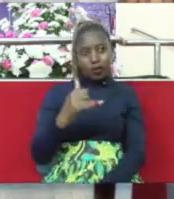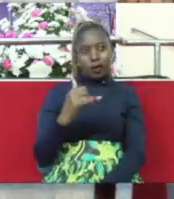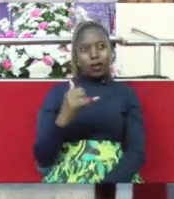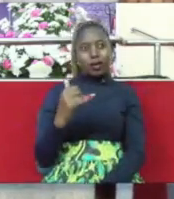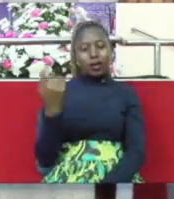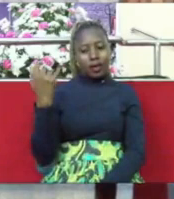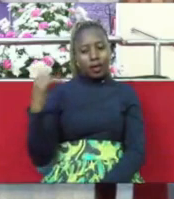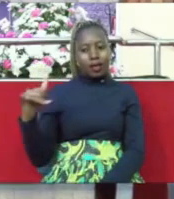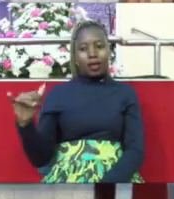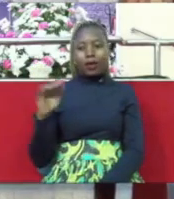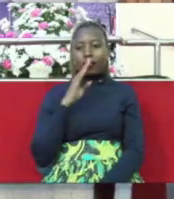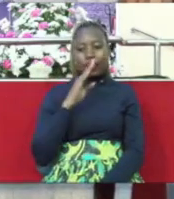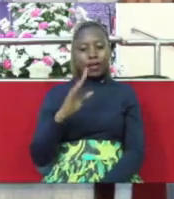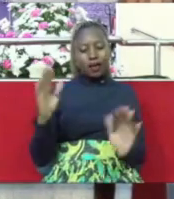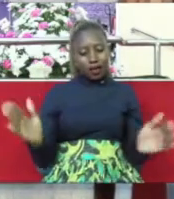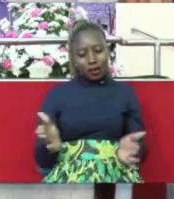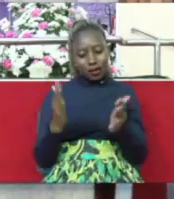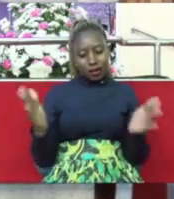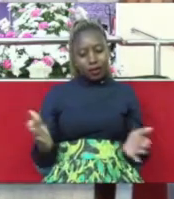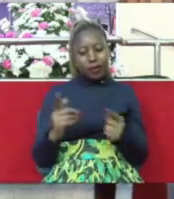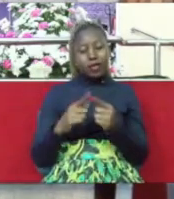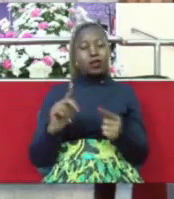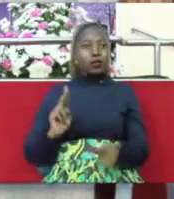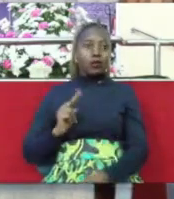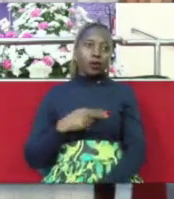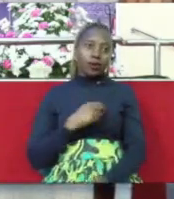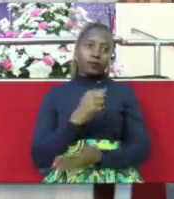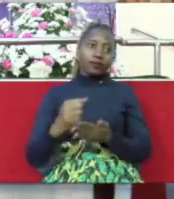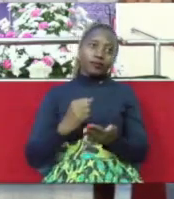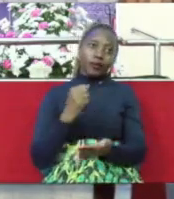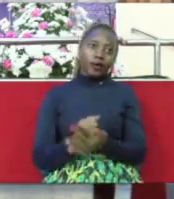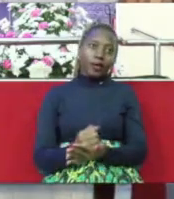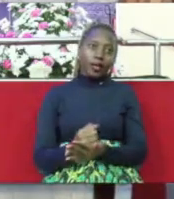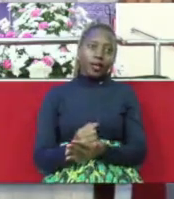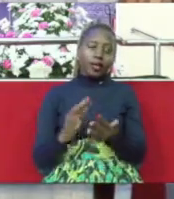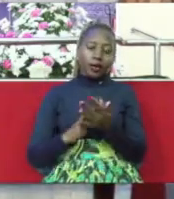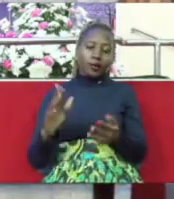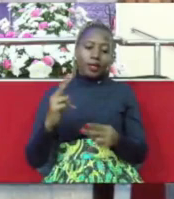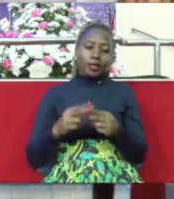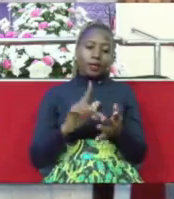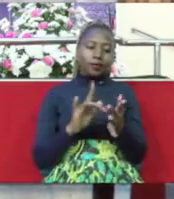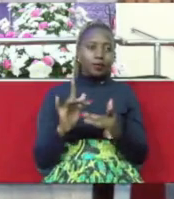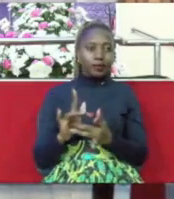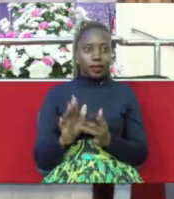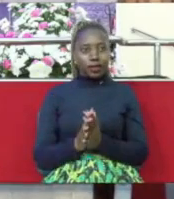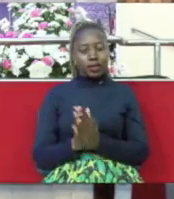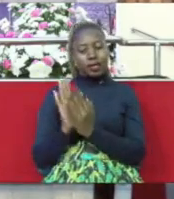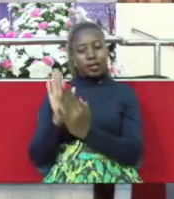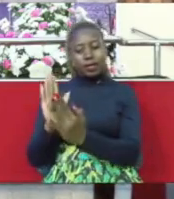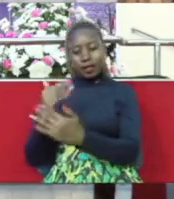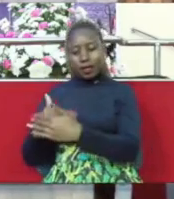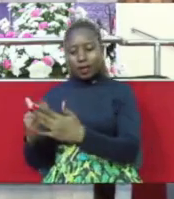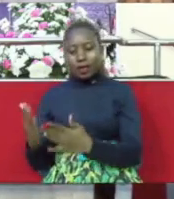an encouragement to us. Wa msaada wa kutia moyo kwetu. Amen. Amina. Praise the name of Jesus. Bwana asifiwe. Again turn to your neighbor and ask them, are you